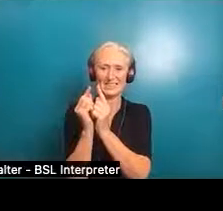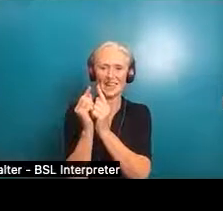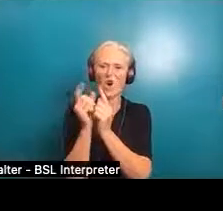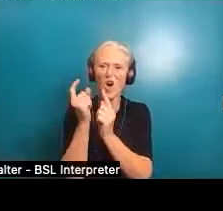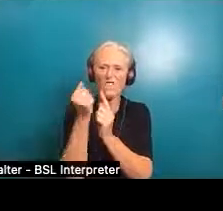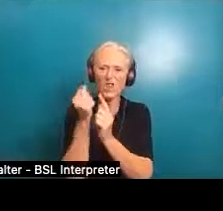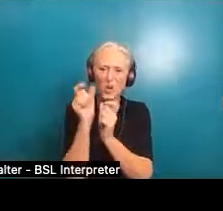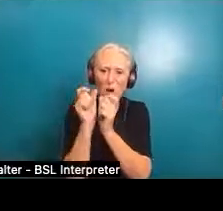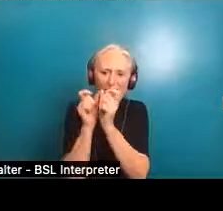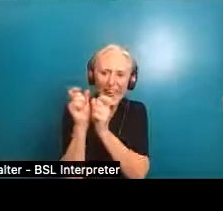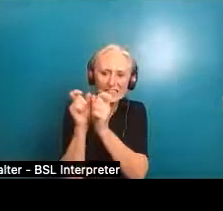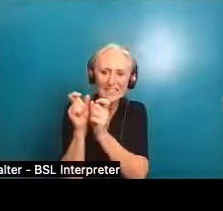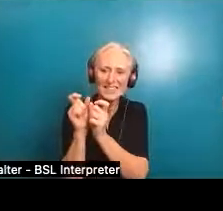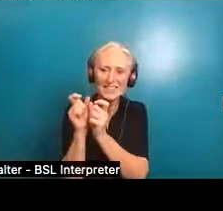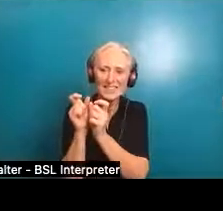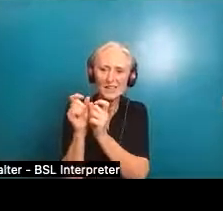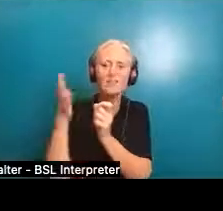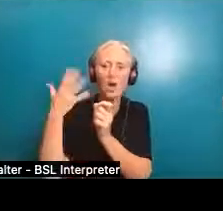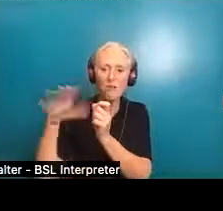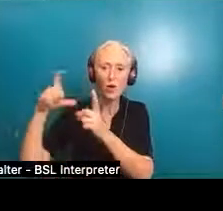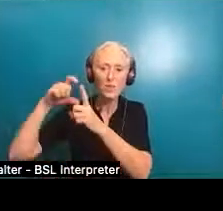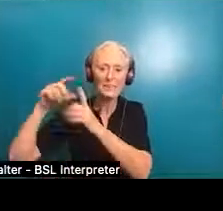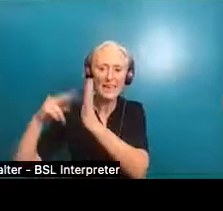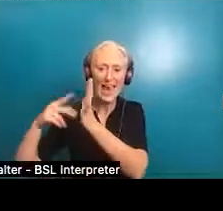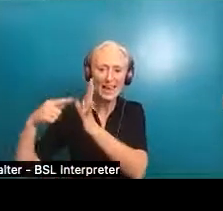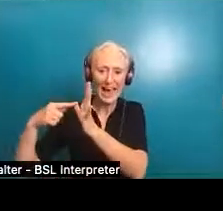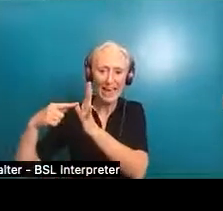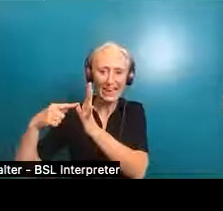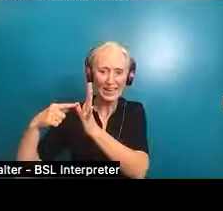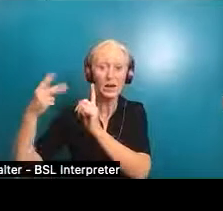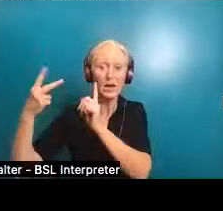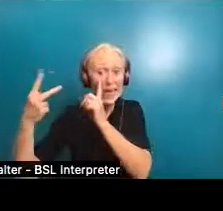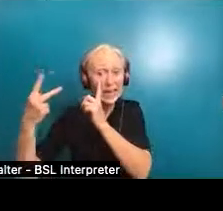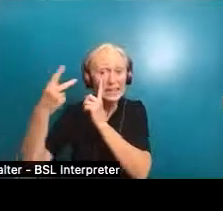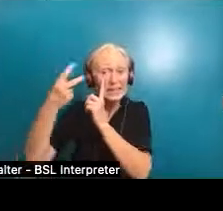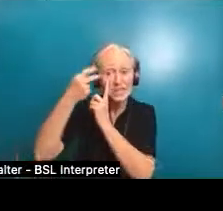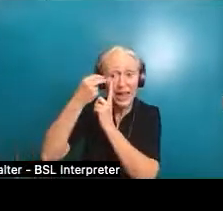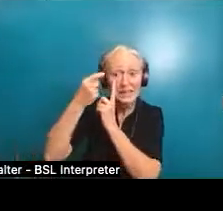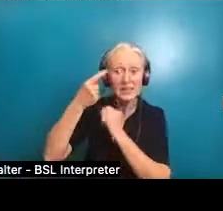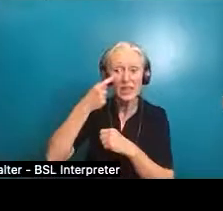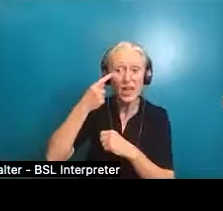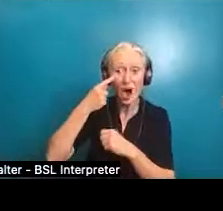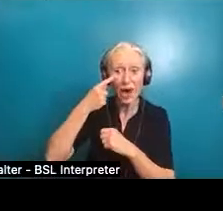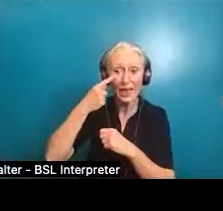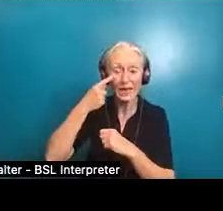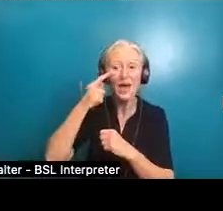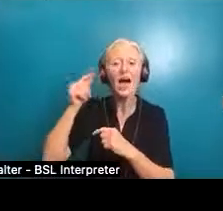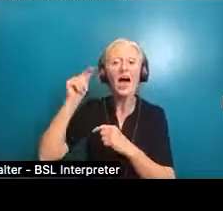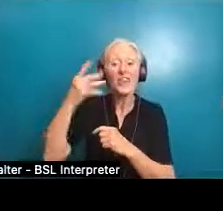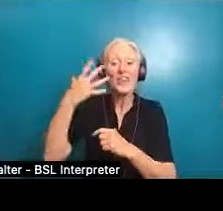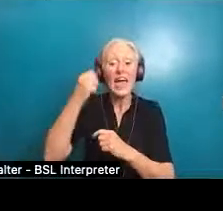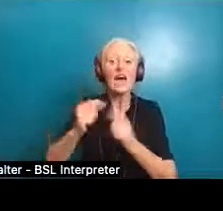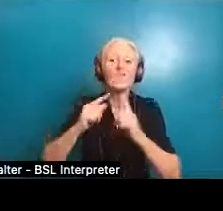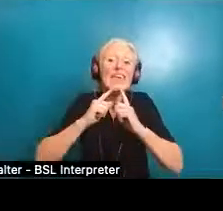letters, DNA letters into the eye that binds to the RNA, the instructions of the USH2A